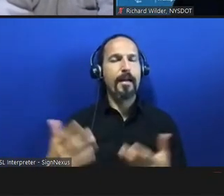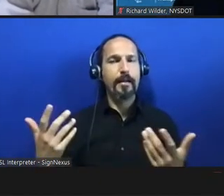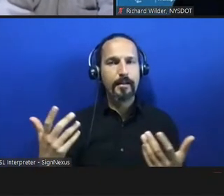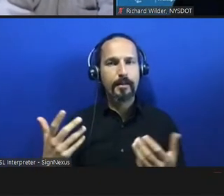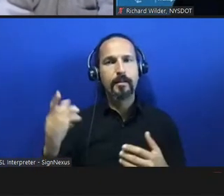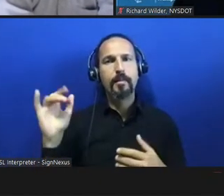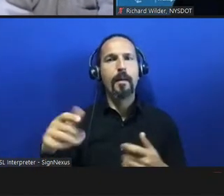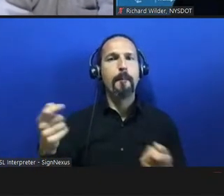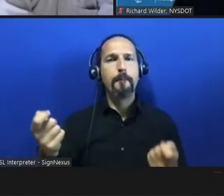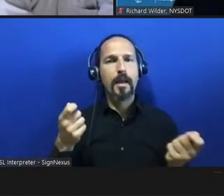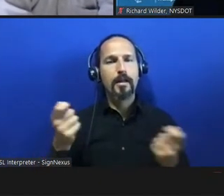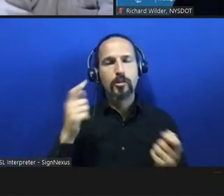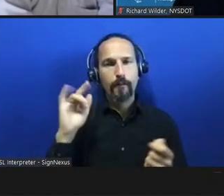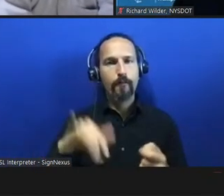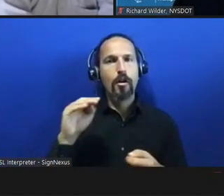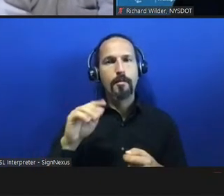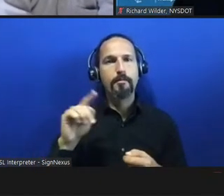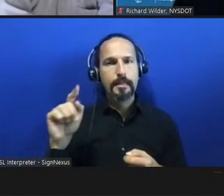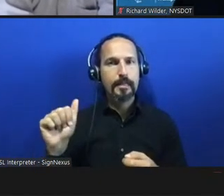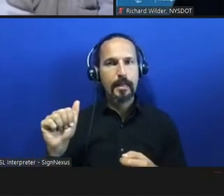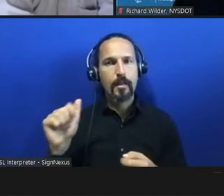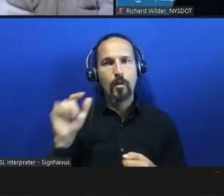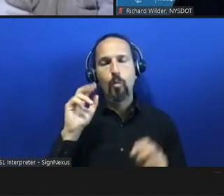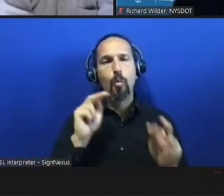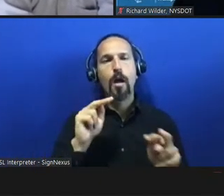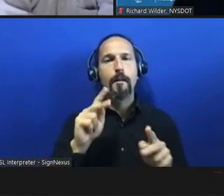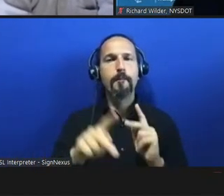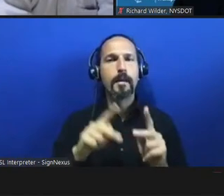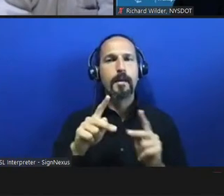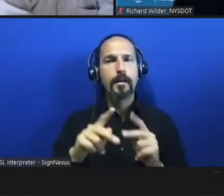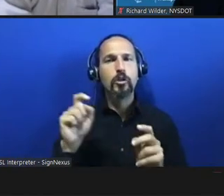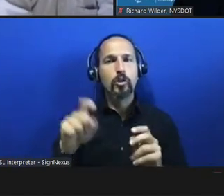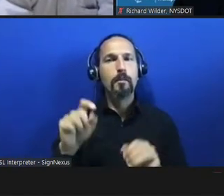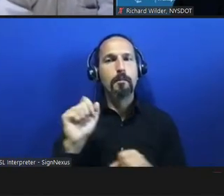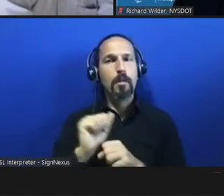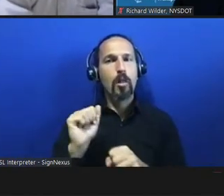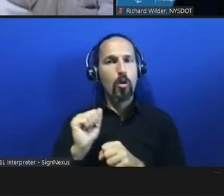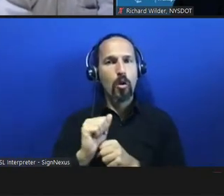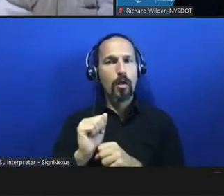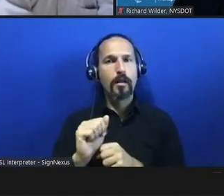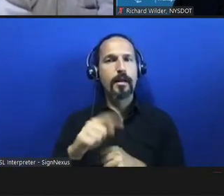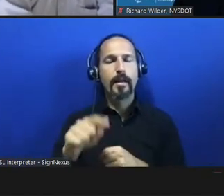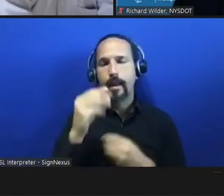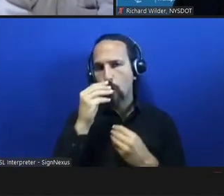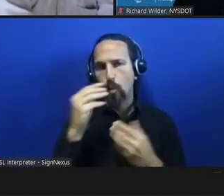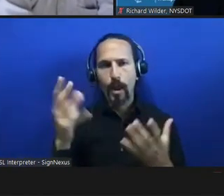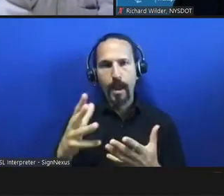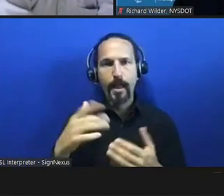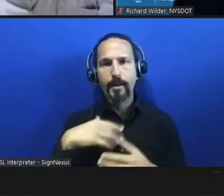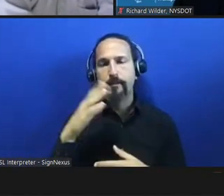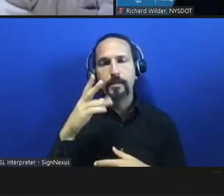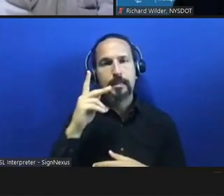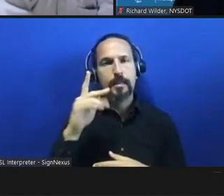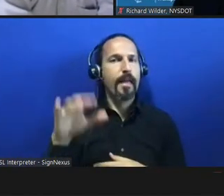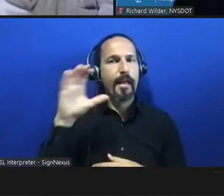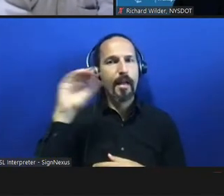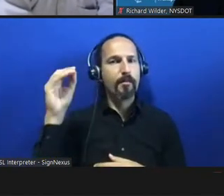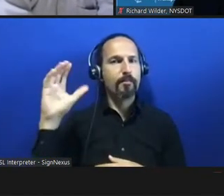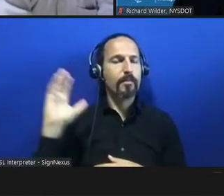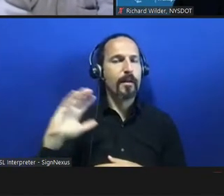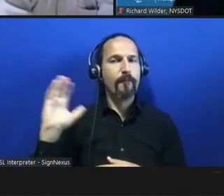the managers for the MTA that that watches people and they're supposed to be employing and stuff like that they don't really care I've never seen a company before